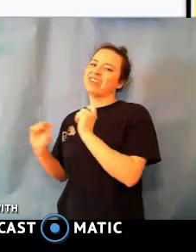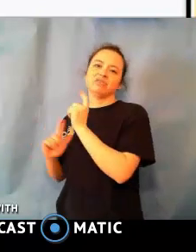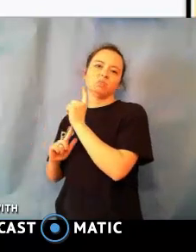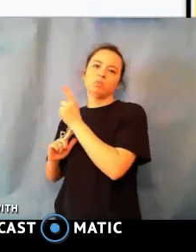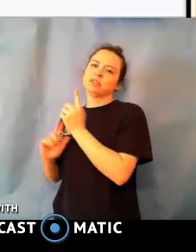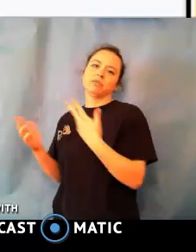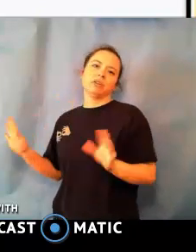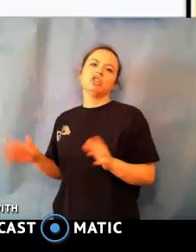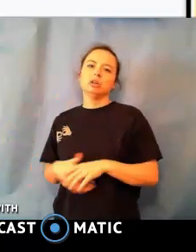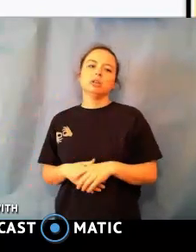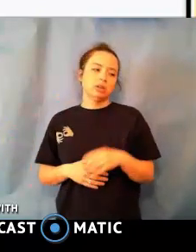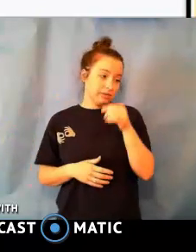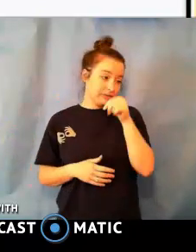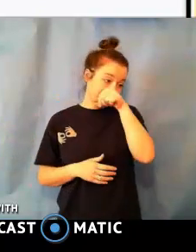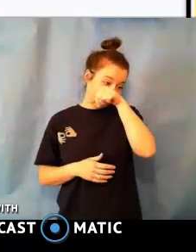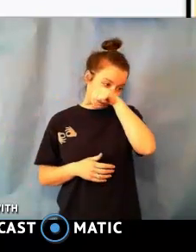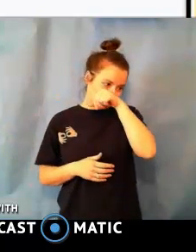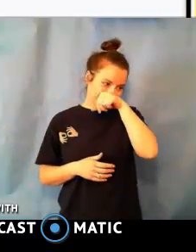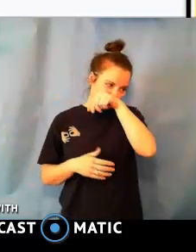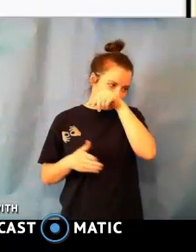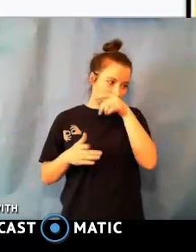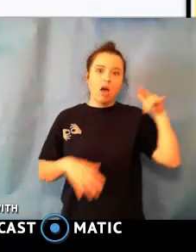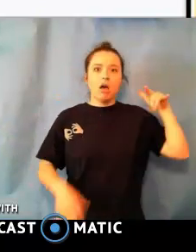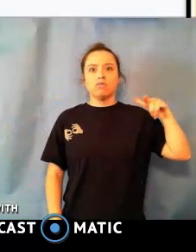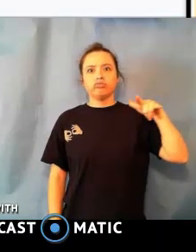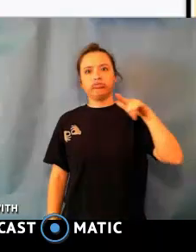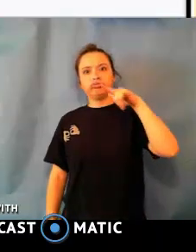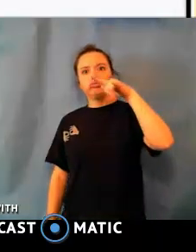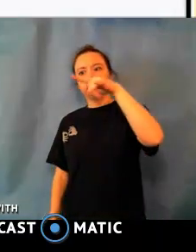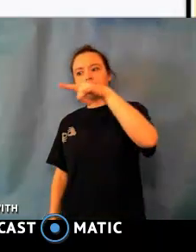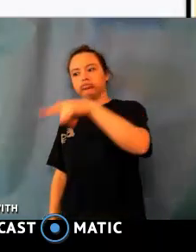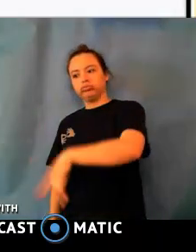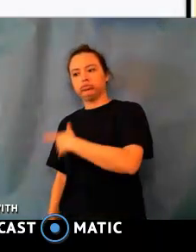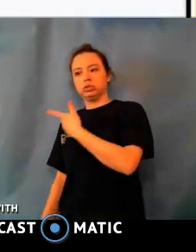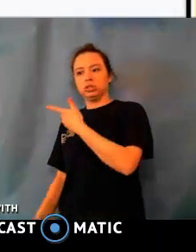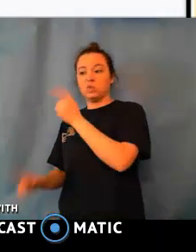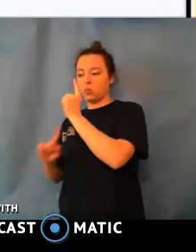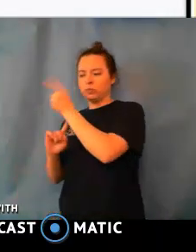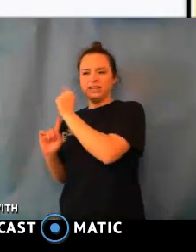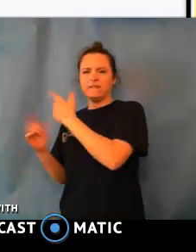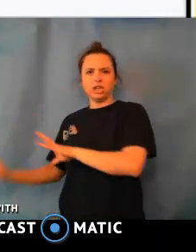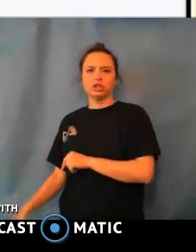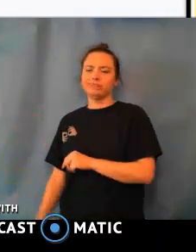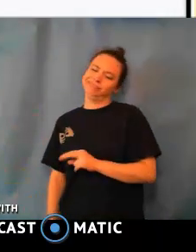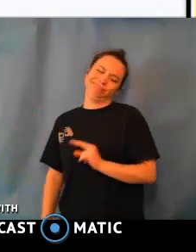fast. All right, what if we're flying in a plane? Can you fly from one place to another and it be really fast?